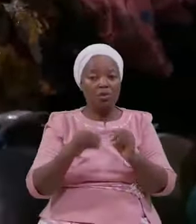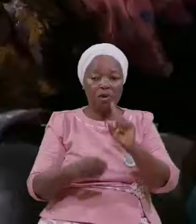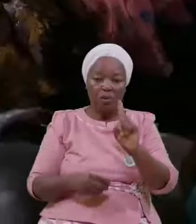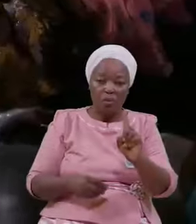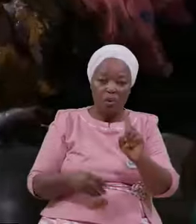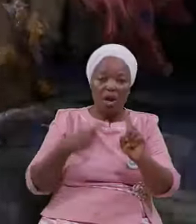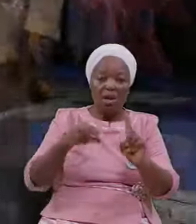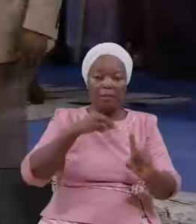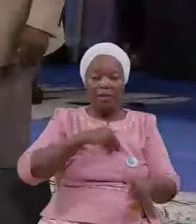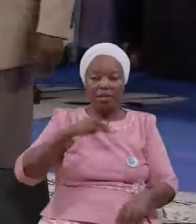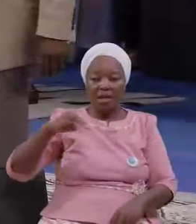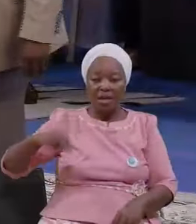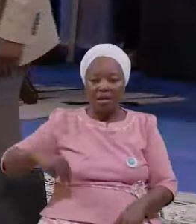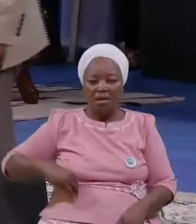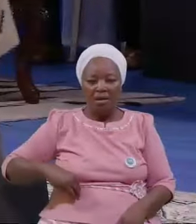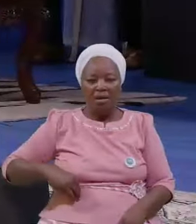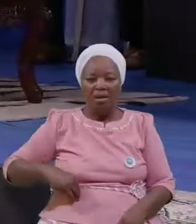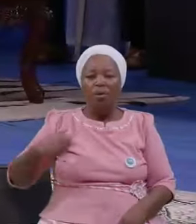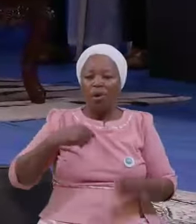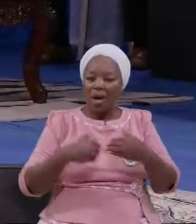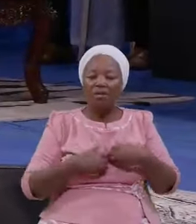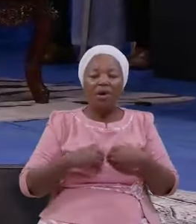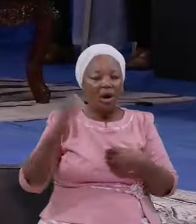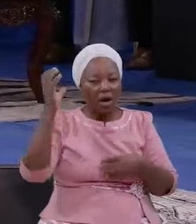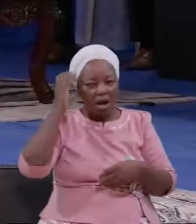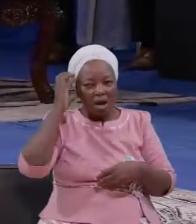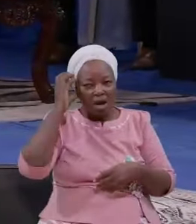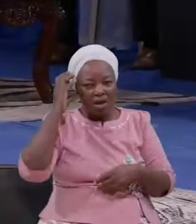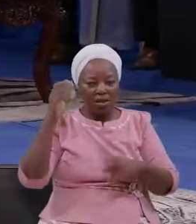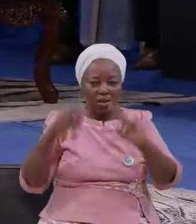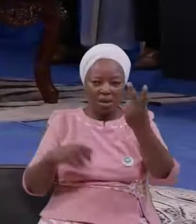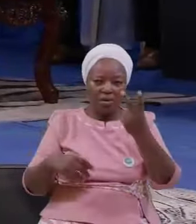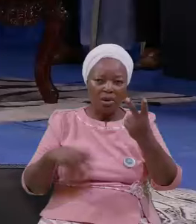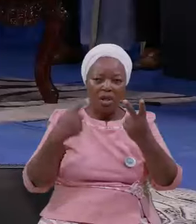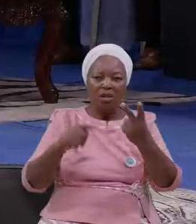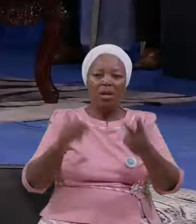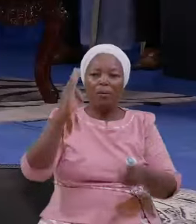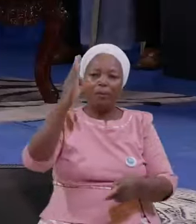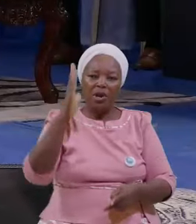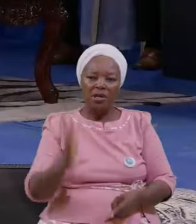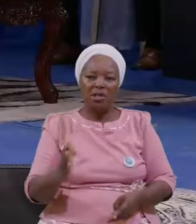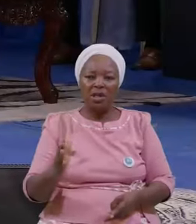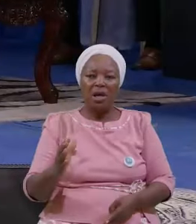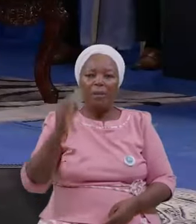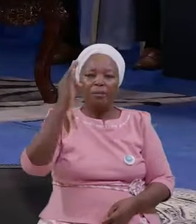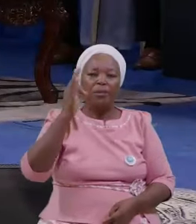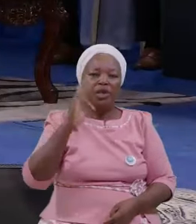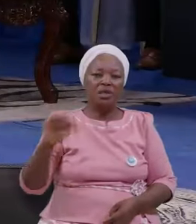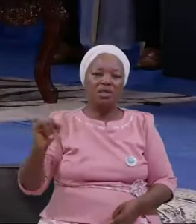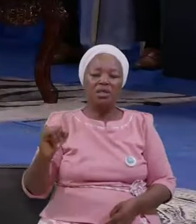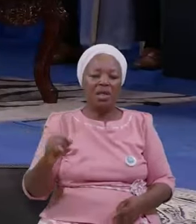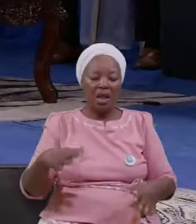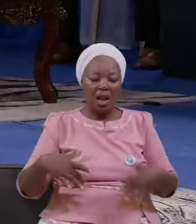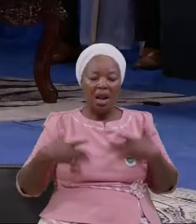Messiah. We've heard, second, the minister. Ministering life, healing, wholeness unto